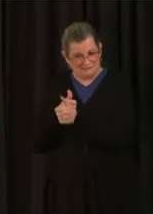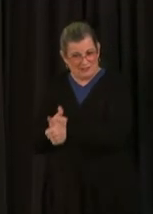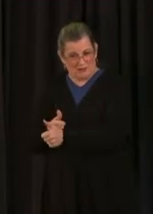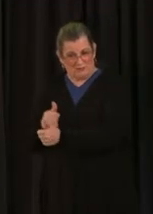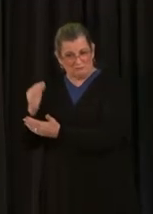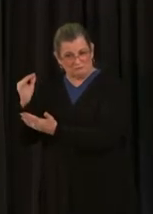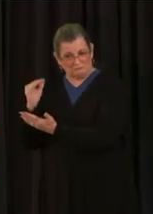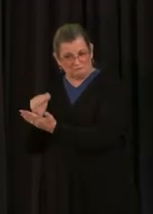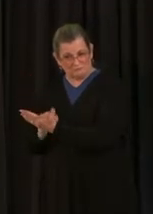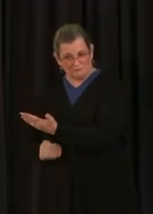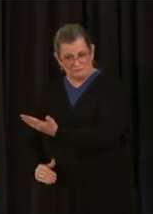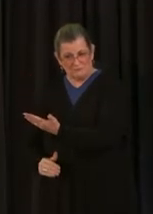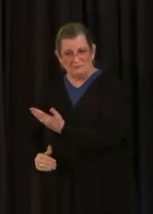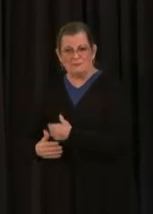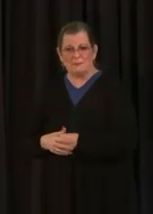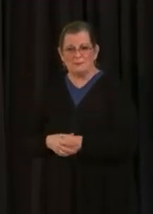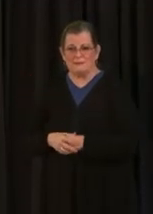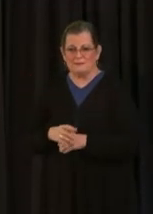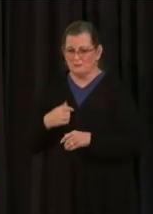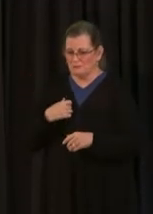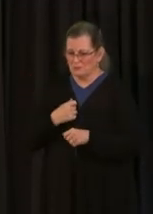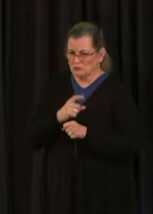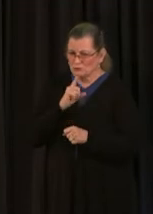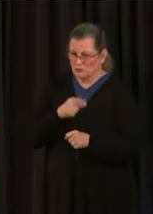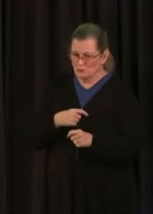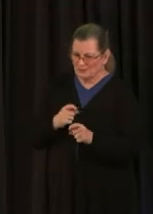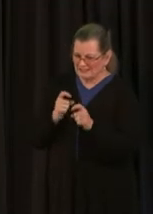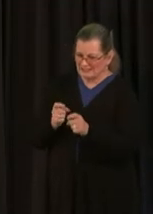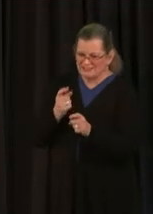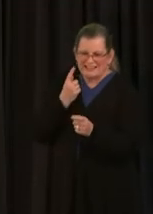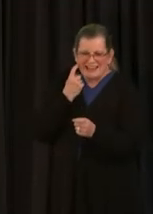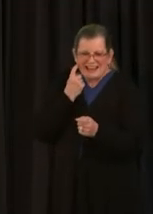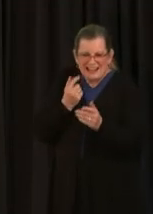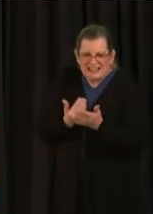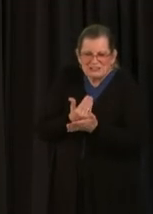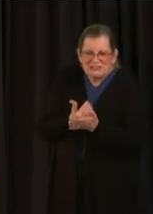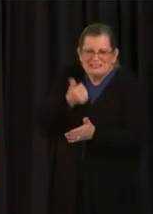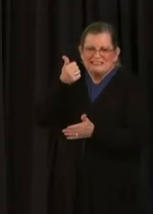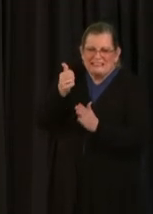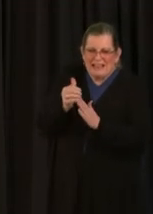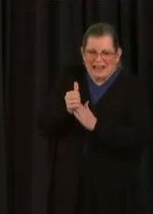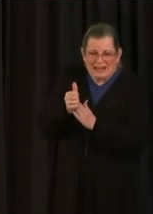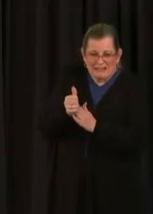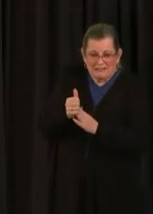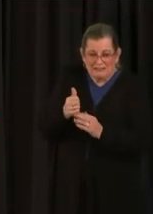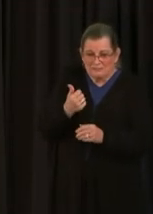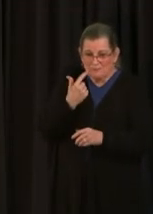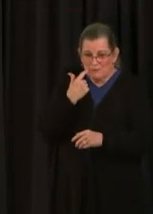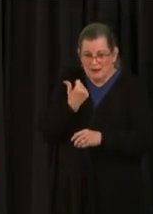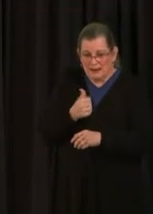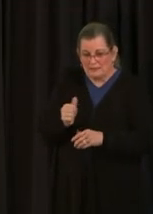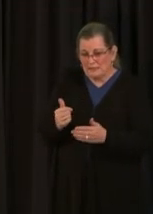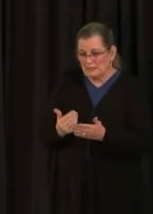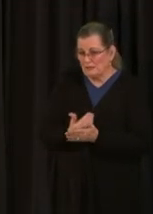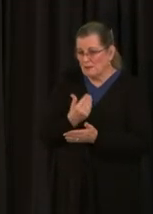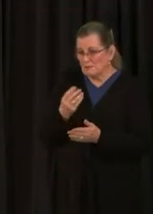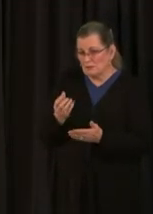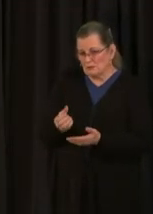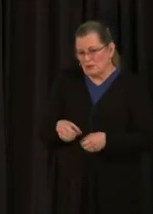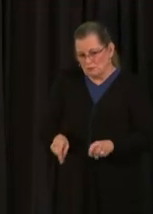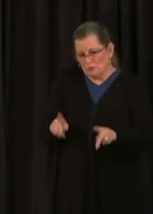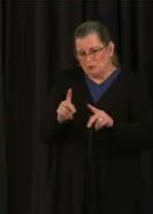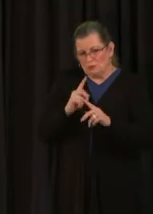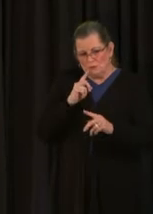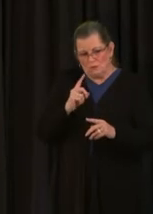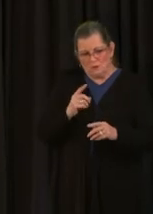Also, with regard to the Metro workforce, in addition to a number of mitigations and changes to our